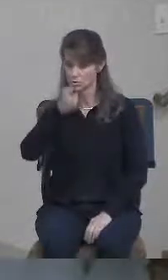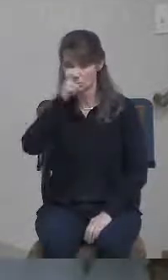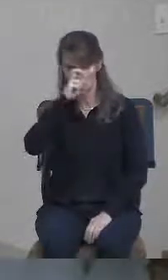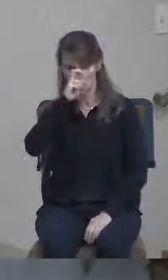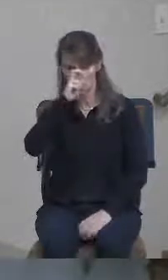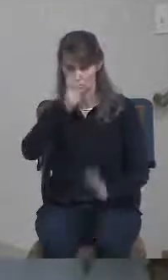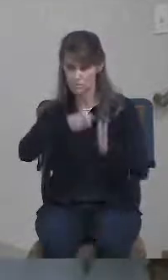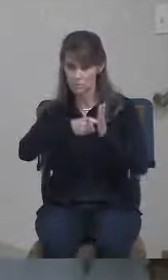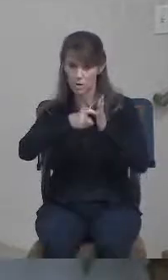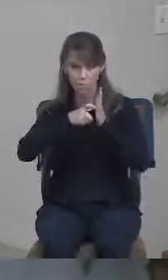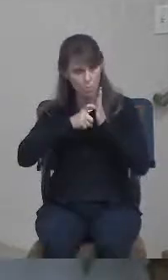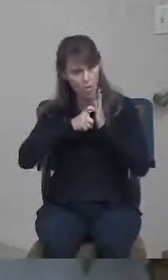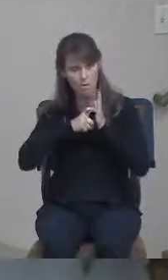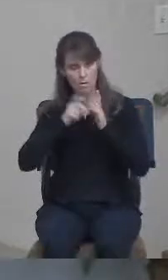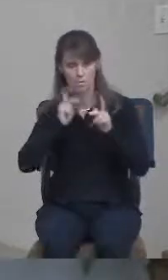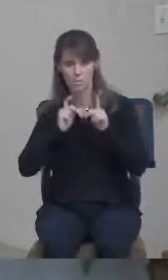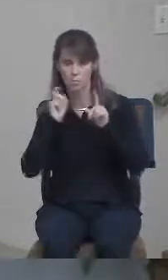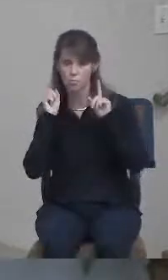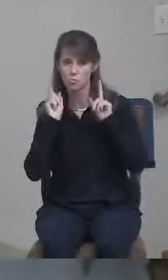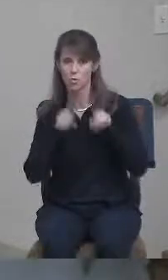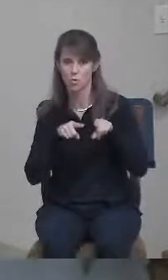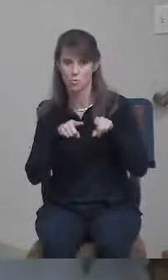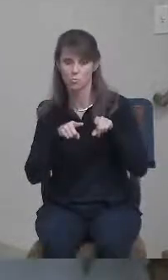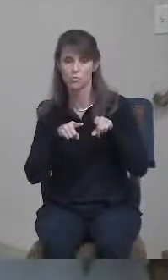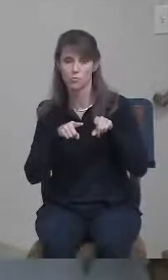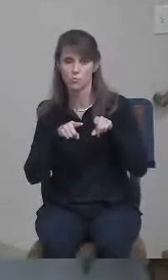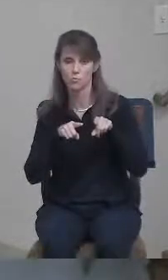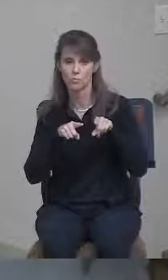rigorous up to that time, and